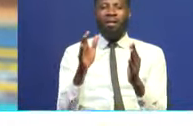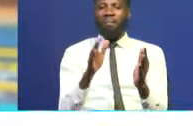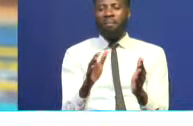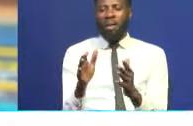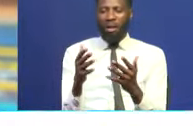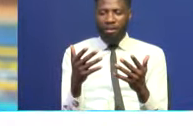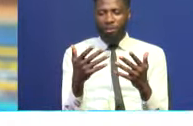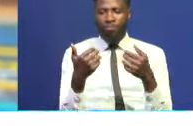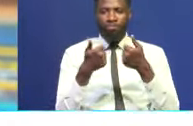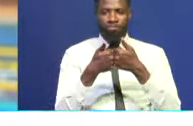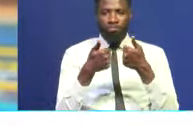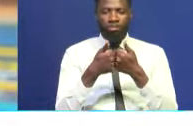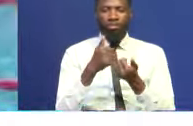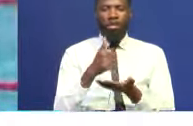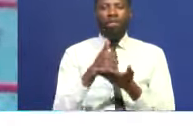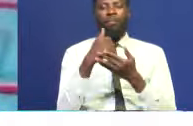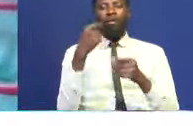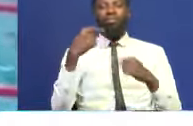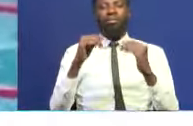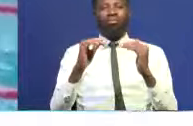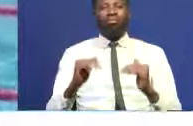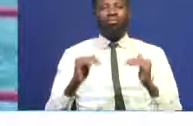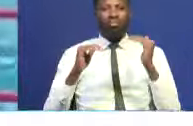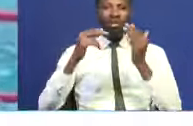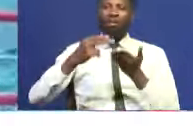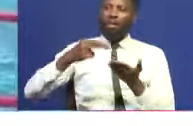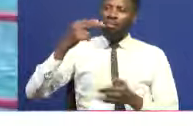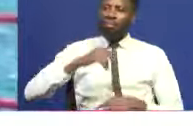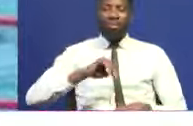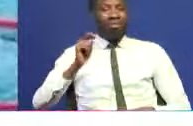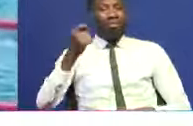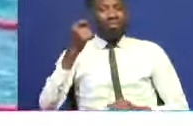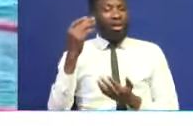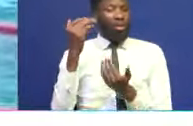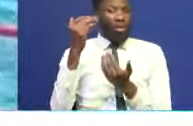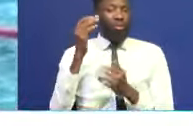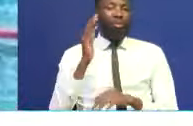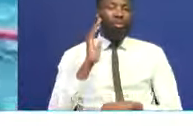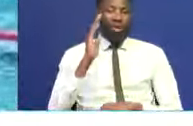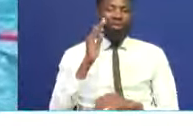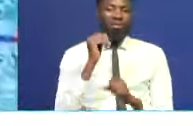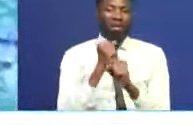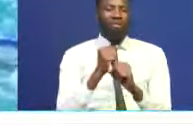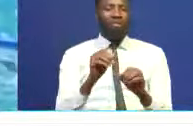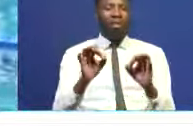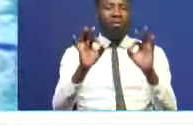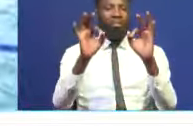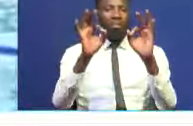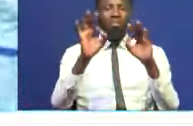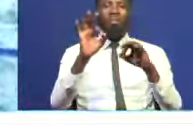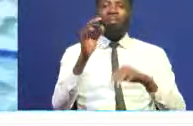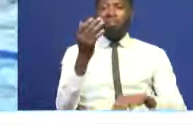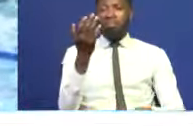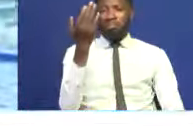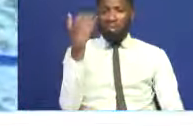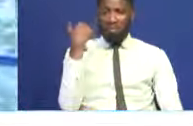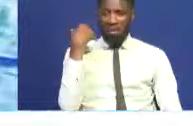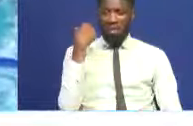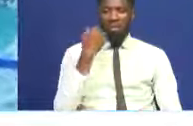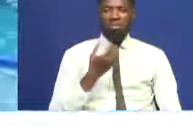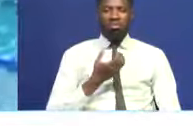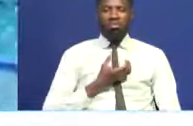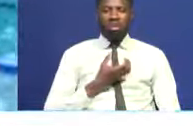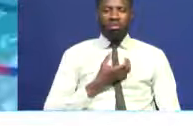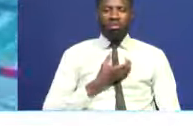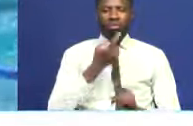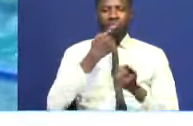the levels of competition very high. Kenya will be hoping to register sparkling performances after failing to win a medal in